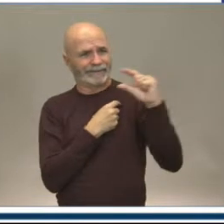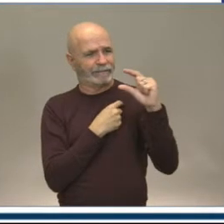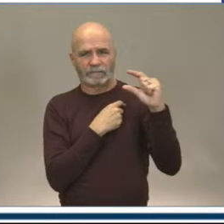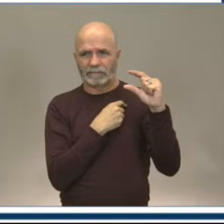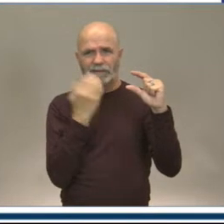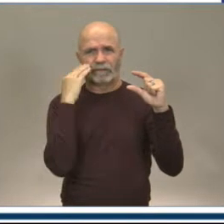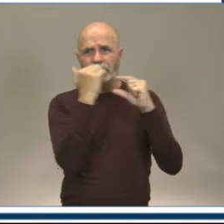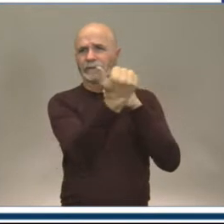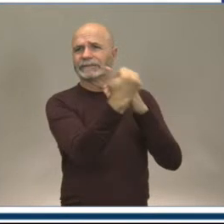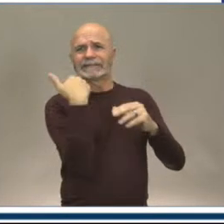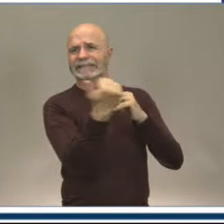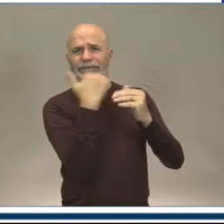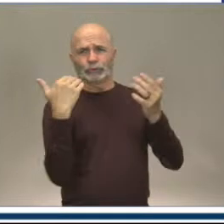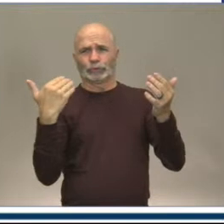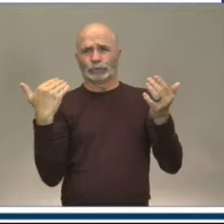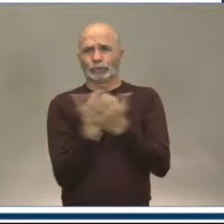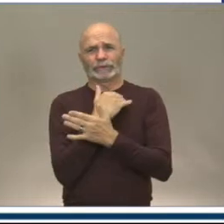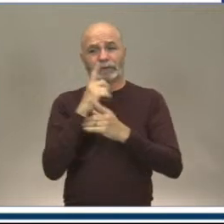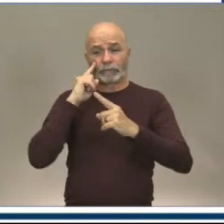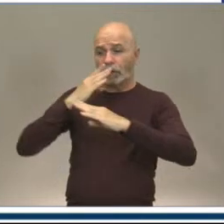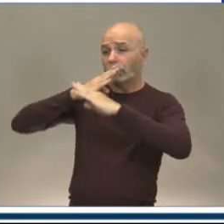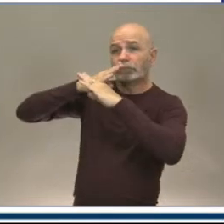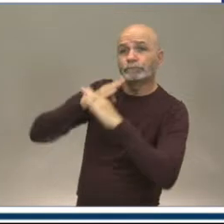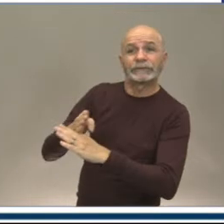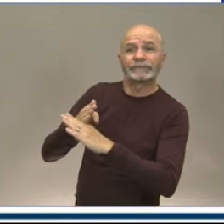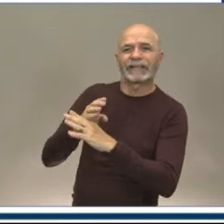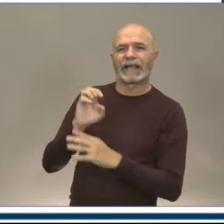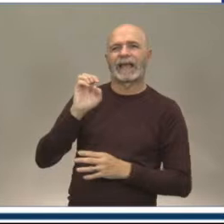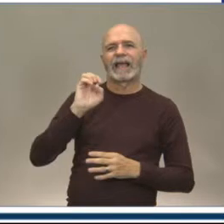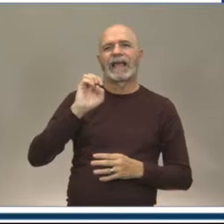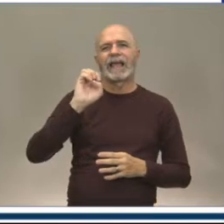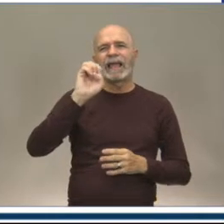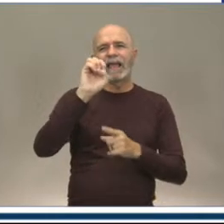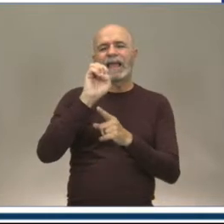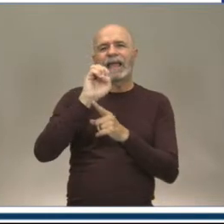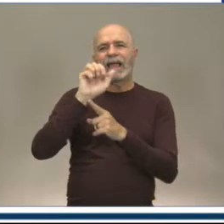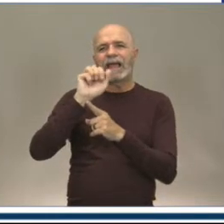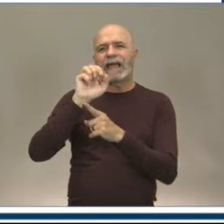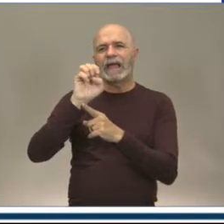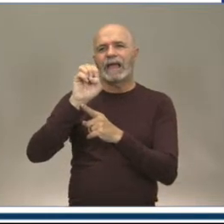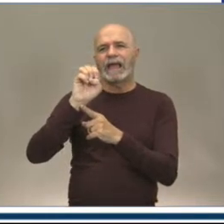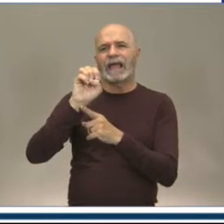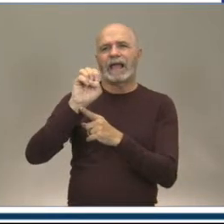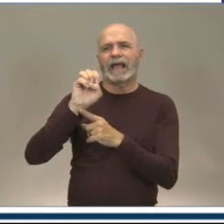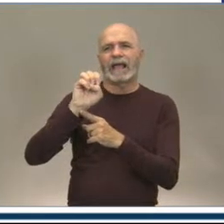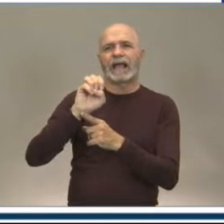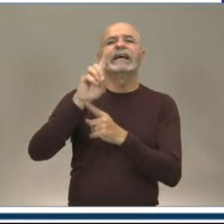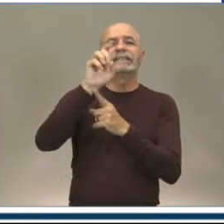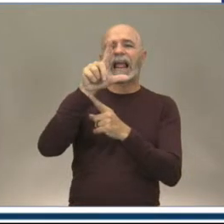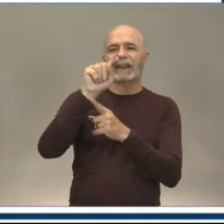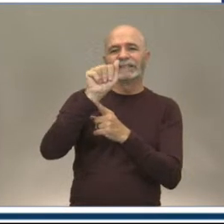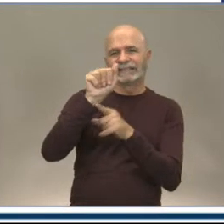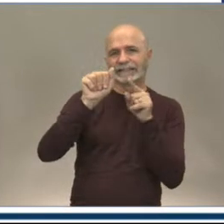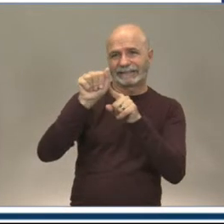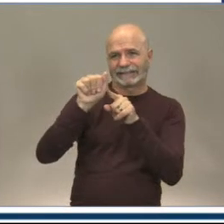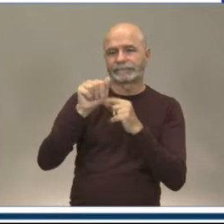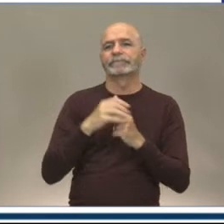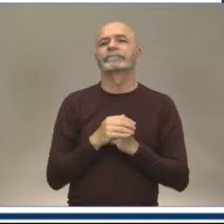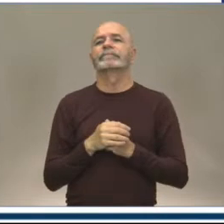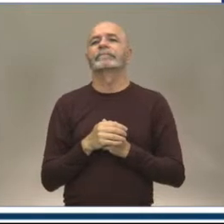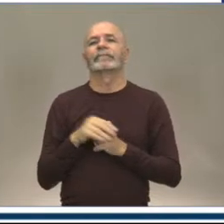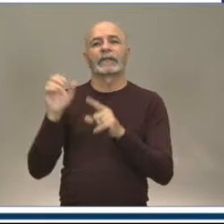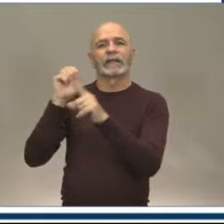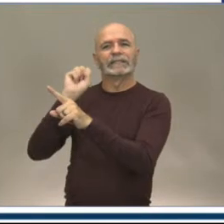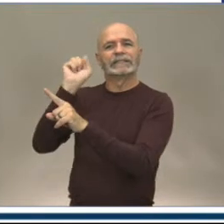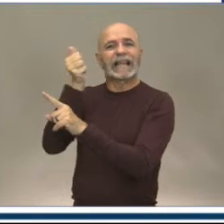monoclonals that are effective against the Delta variant. Saskatchewan and Alberta have made the treatments available to those at high risk. In Alberta, it's